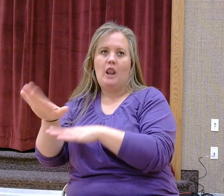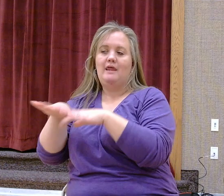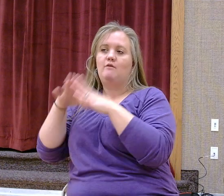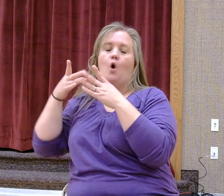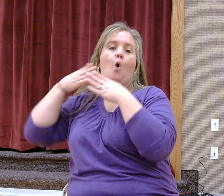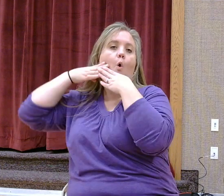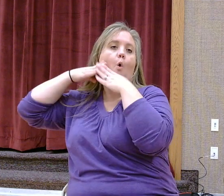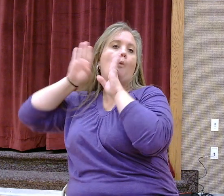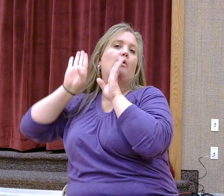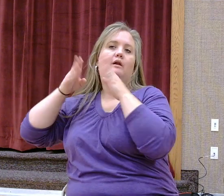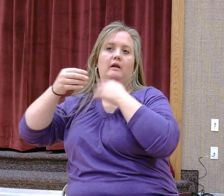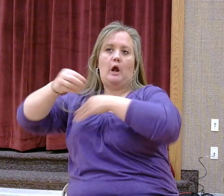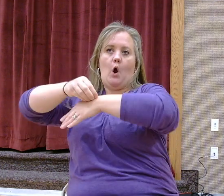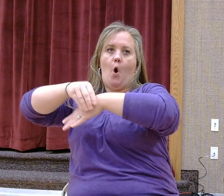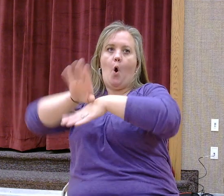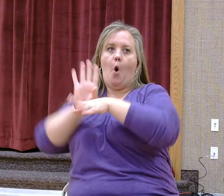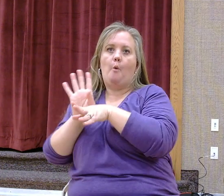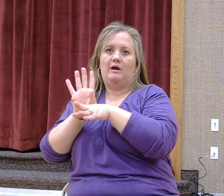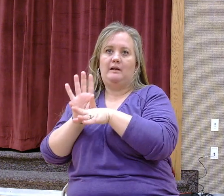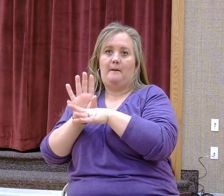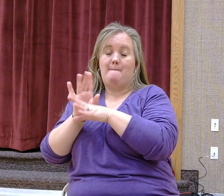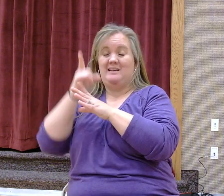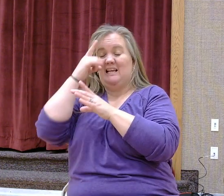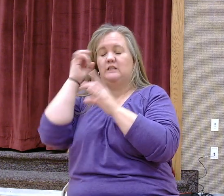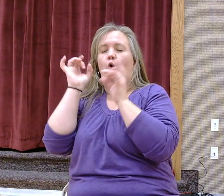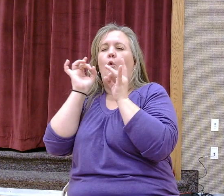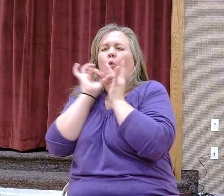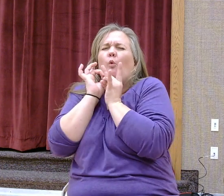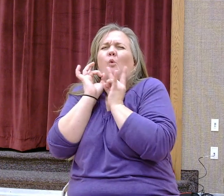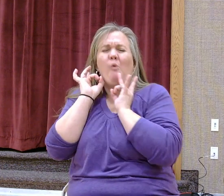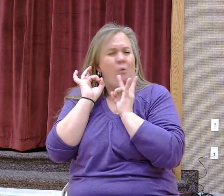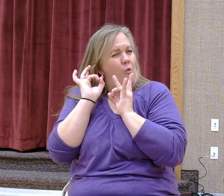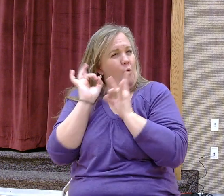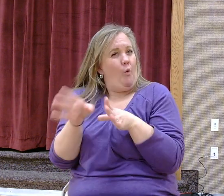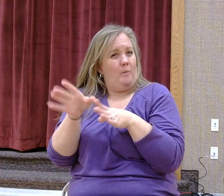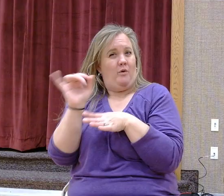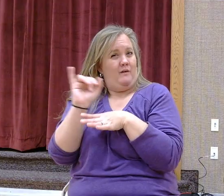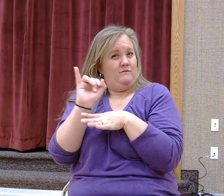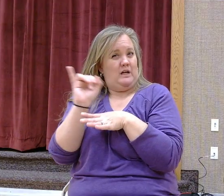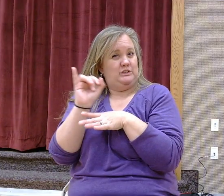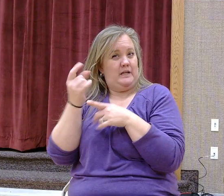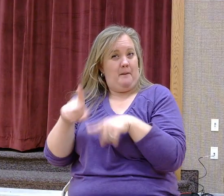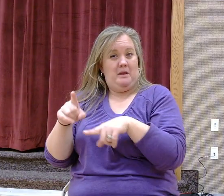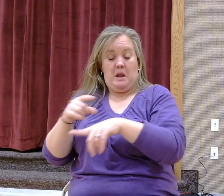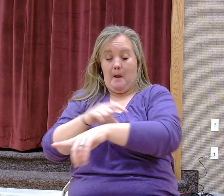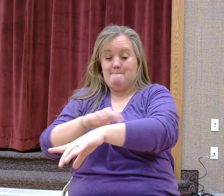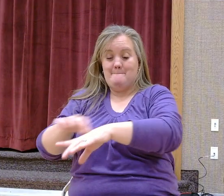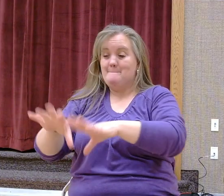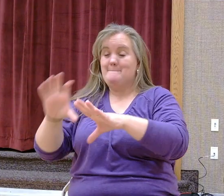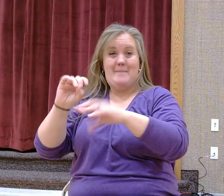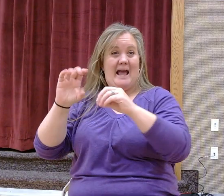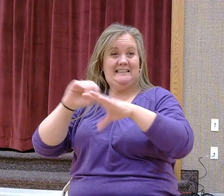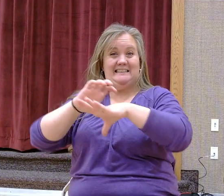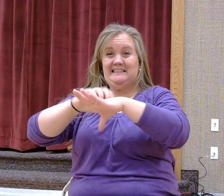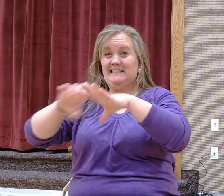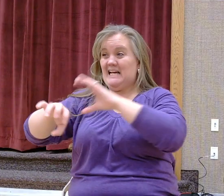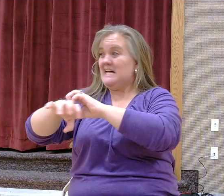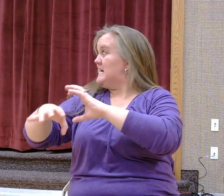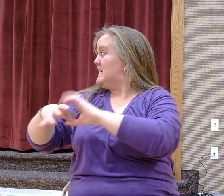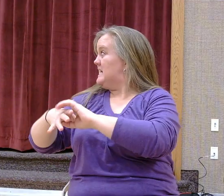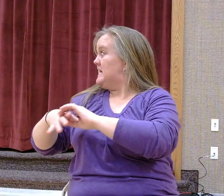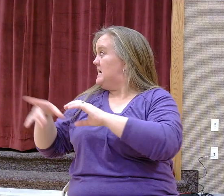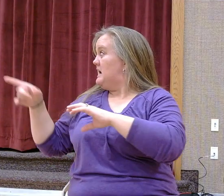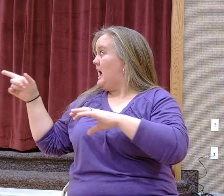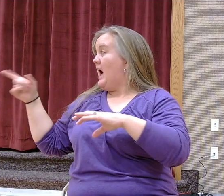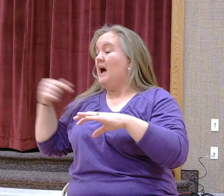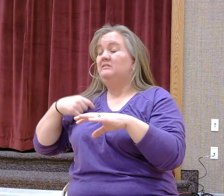infection. Thank you for saying that. Horrible infections, especially on extremities. If there's bites on the hand, I've seen